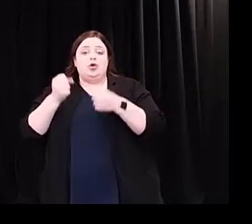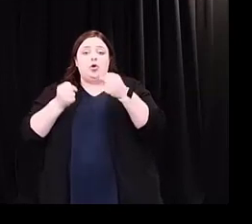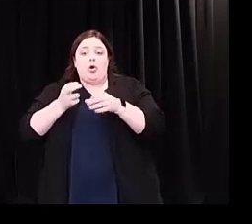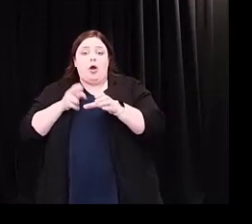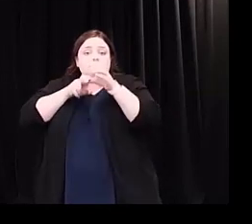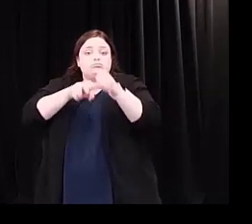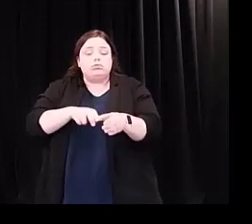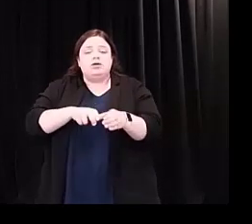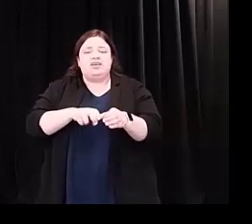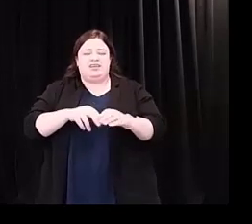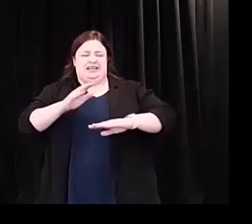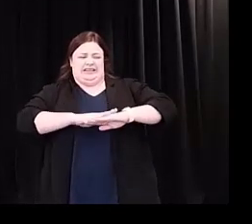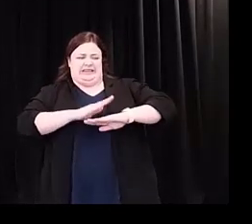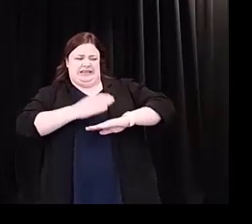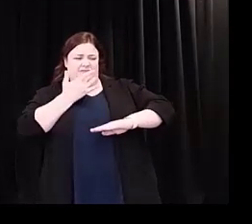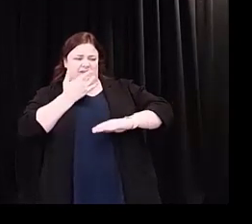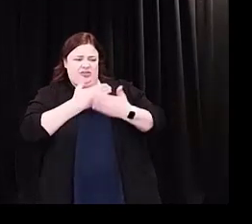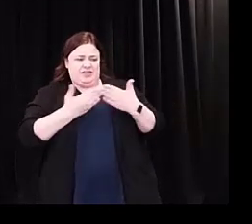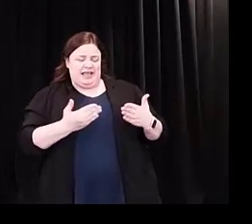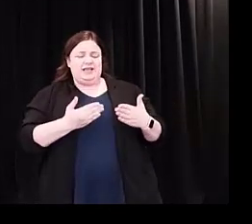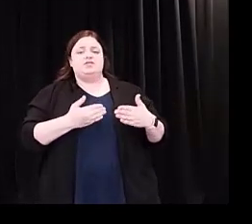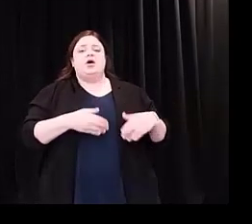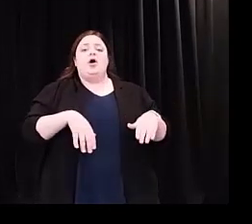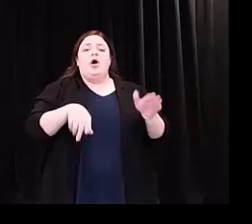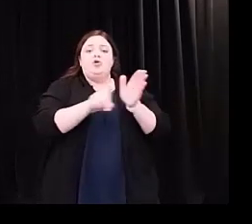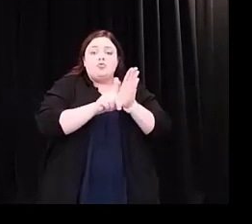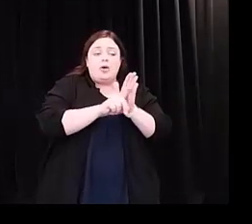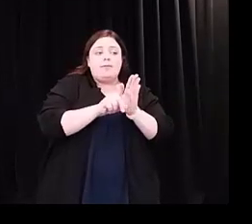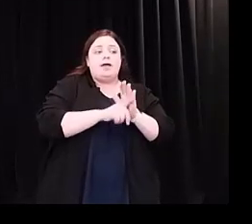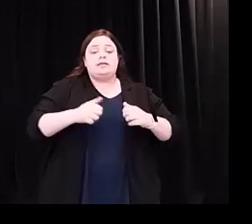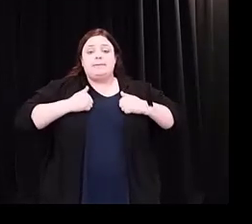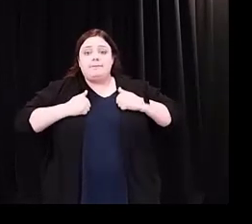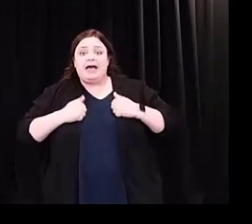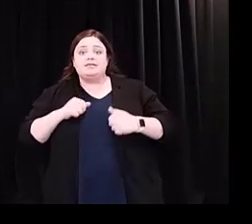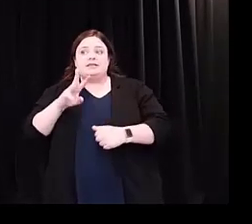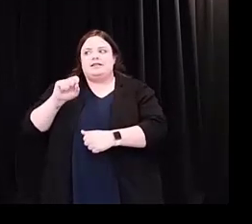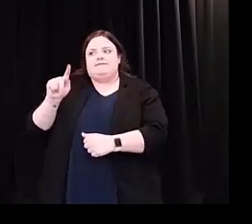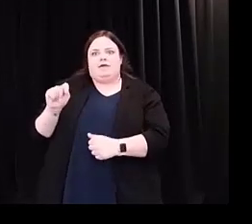are baths, doorbells, and car rides that take her to the vet.